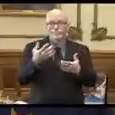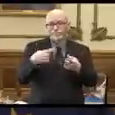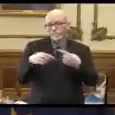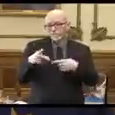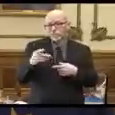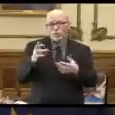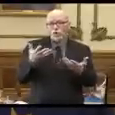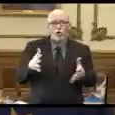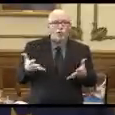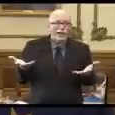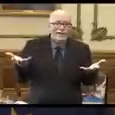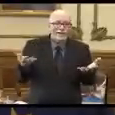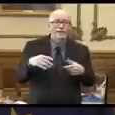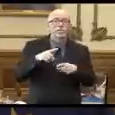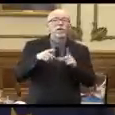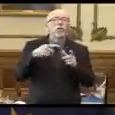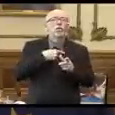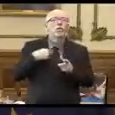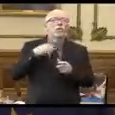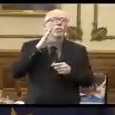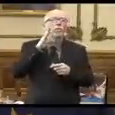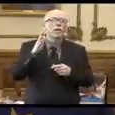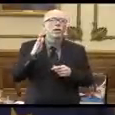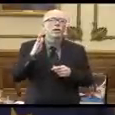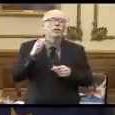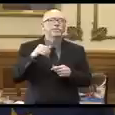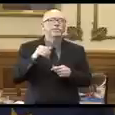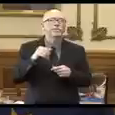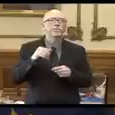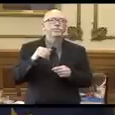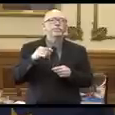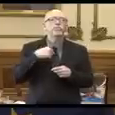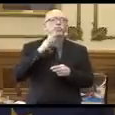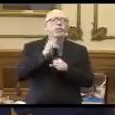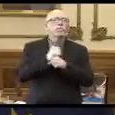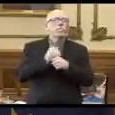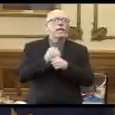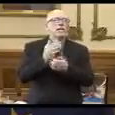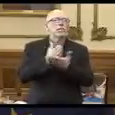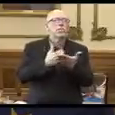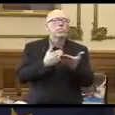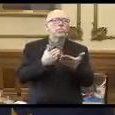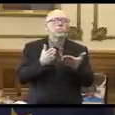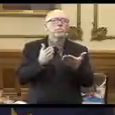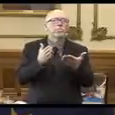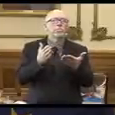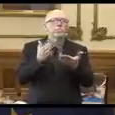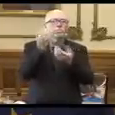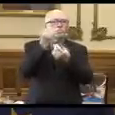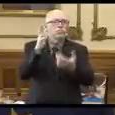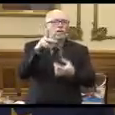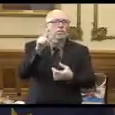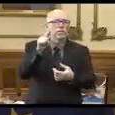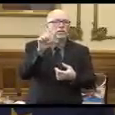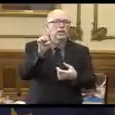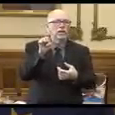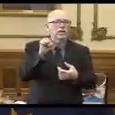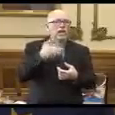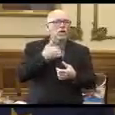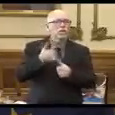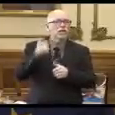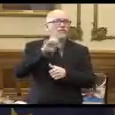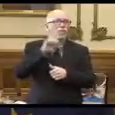if not here already. We will be making some updates to the executive